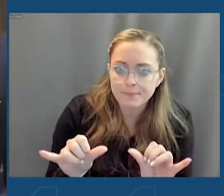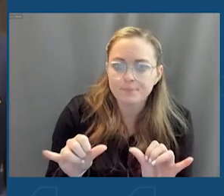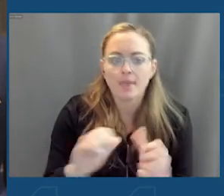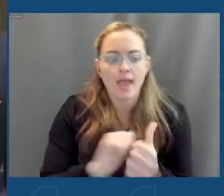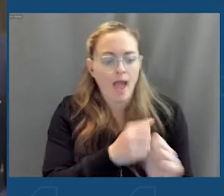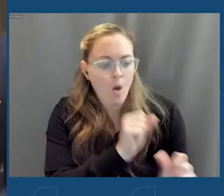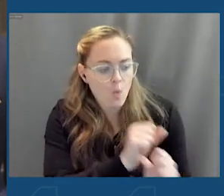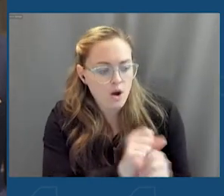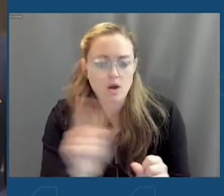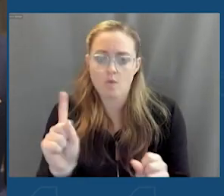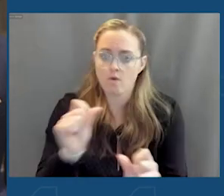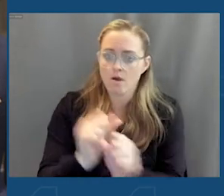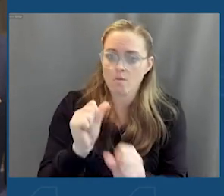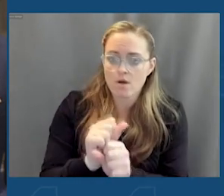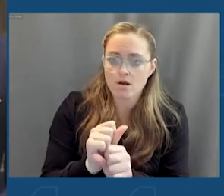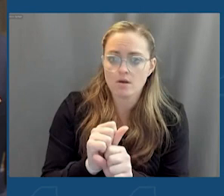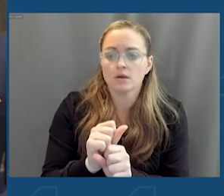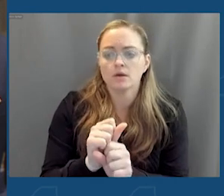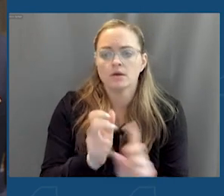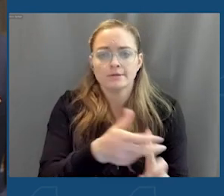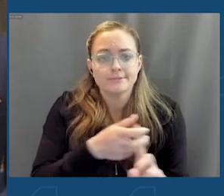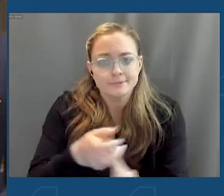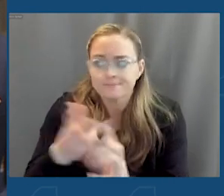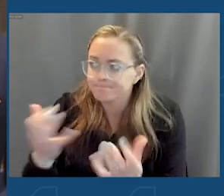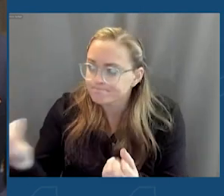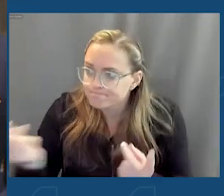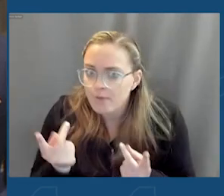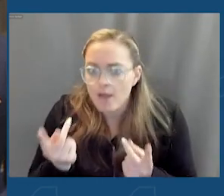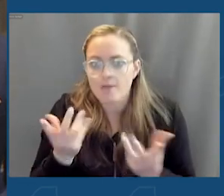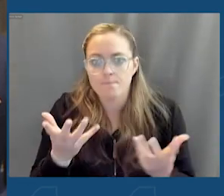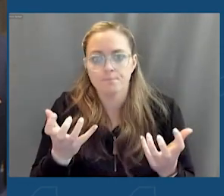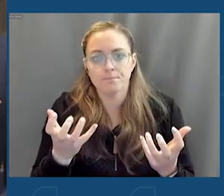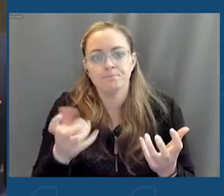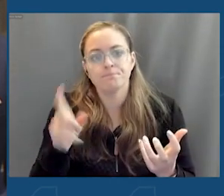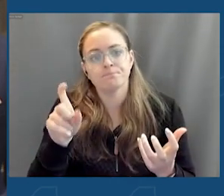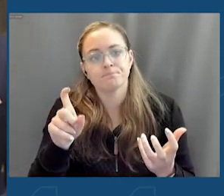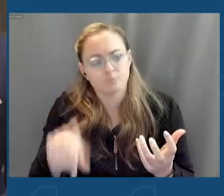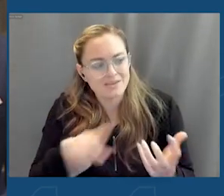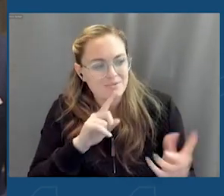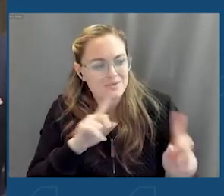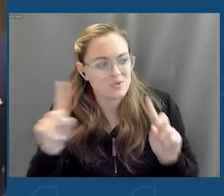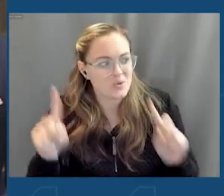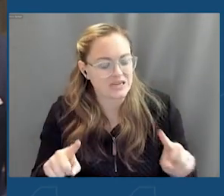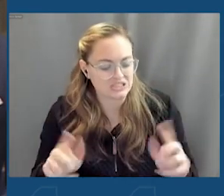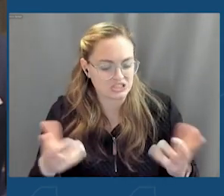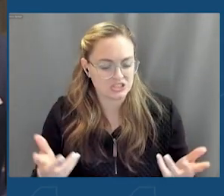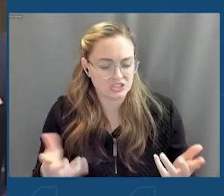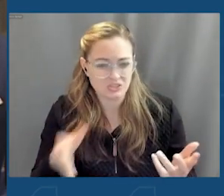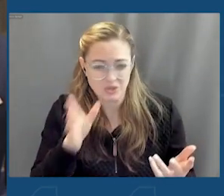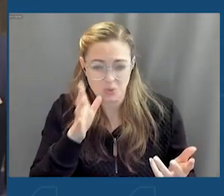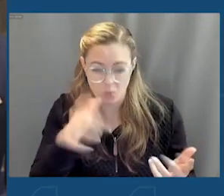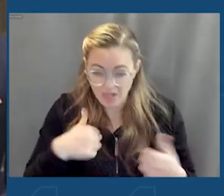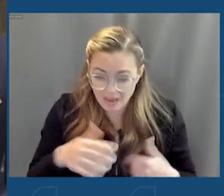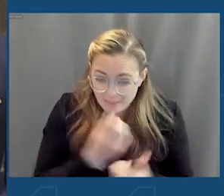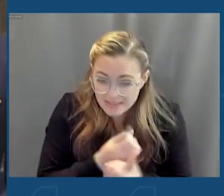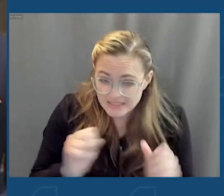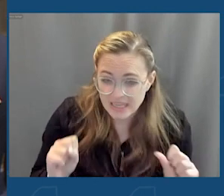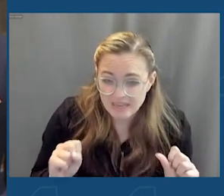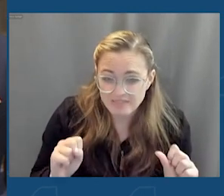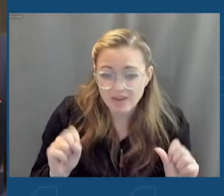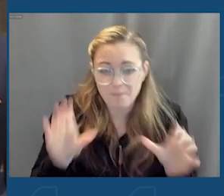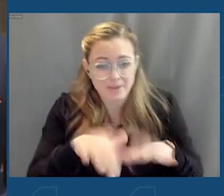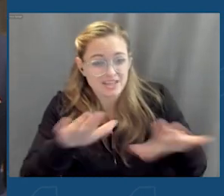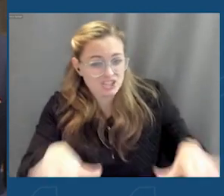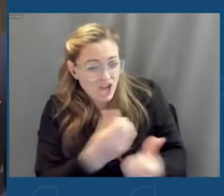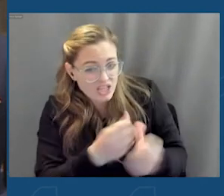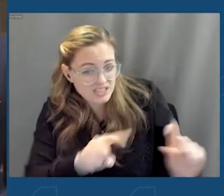wanted to make sure, as we're trying to attract people to come back, we had to be able to answer the question, will I be safe? Is my child safe